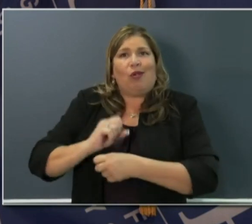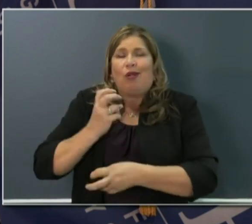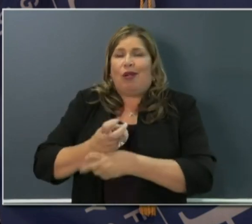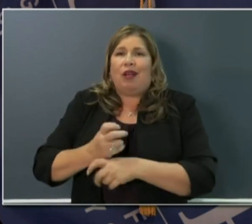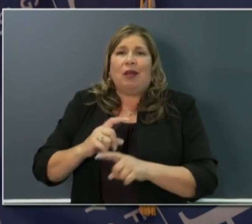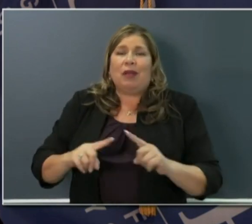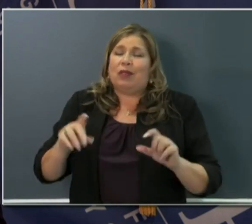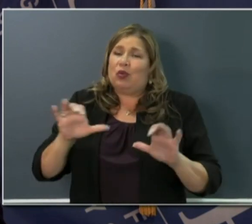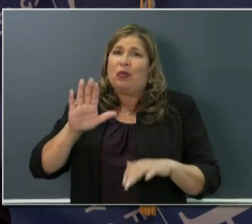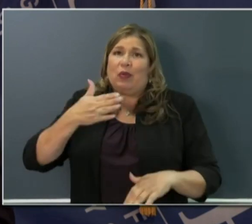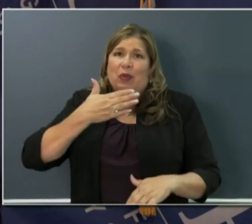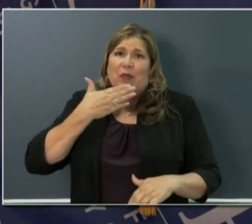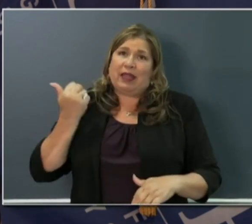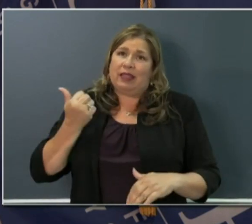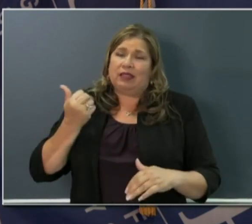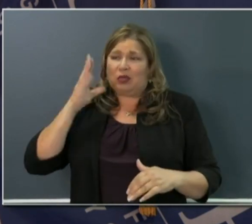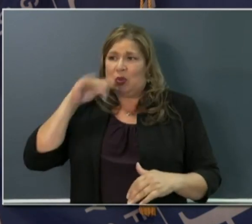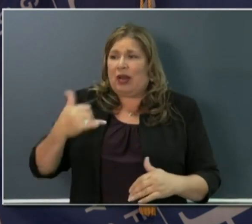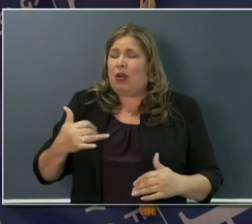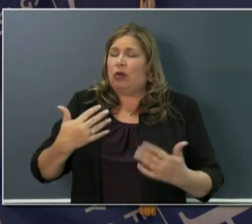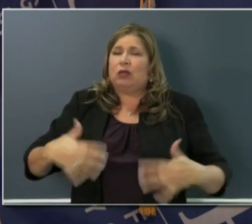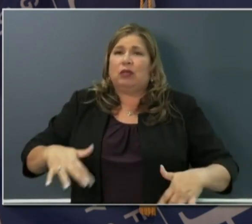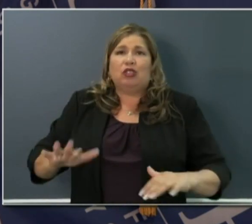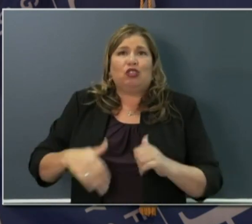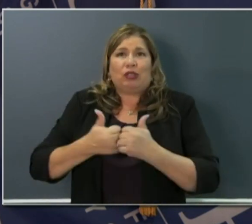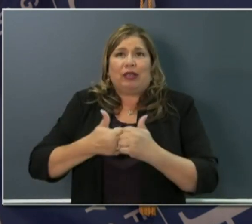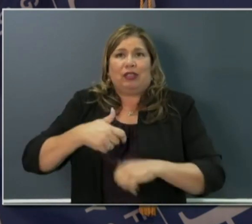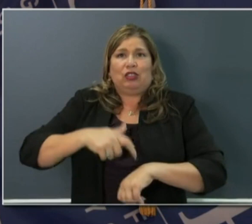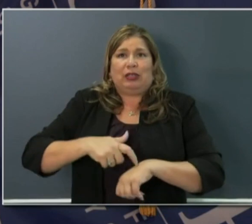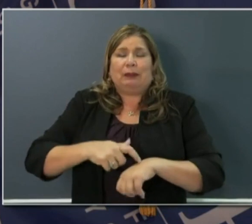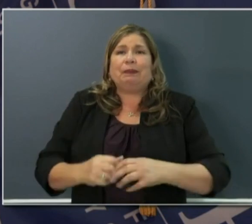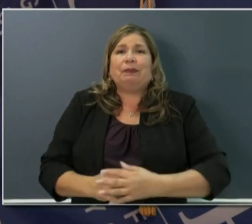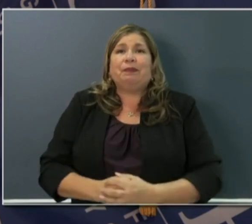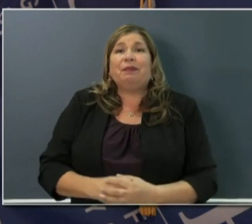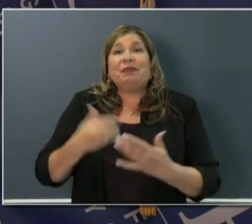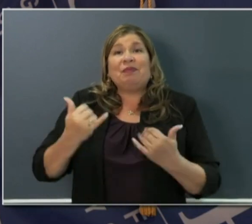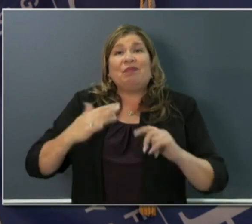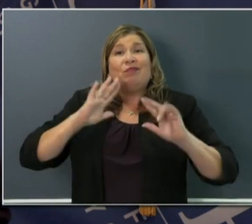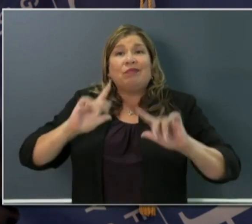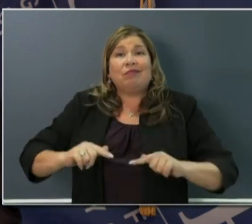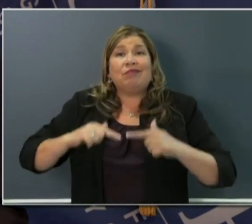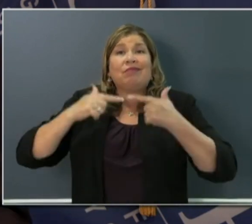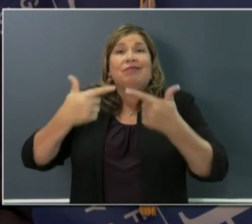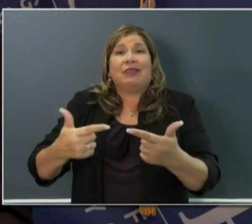best under very challenging circumstances. So with that, we're happy to answer any questions.